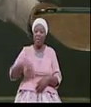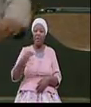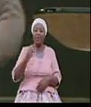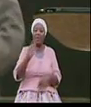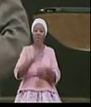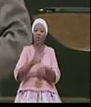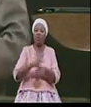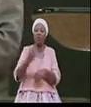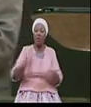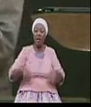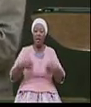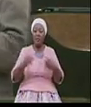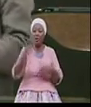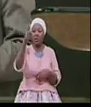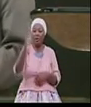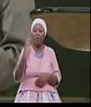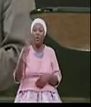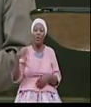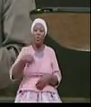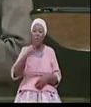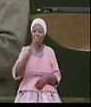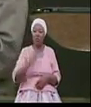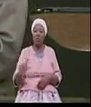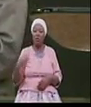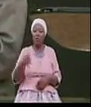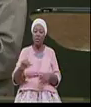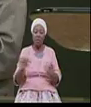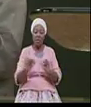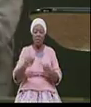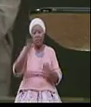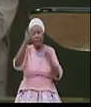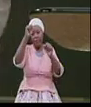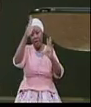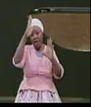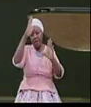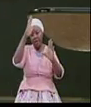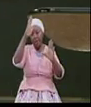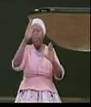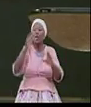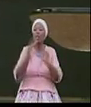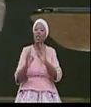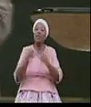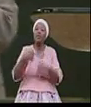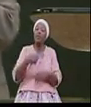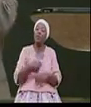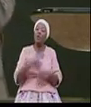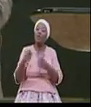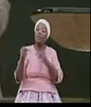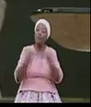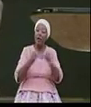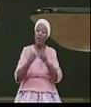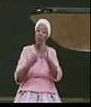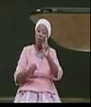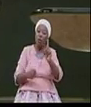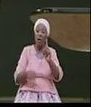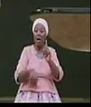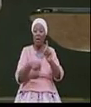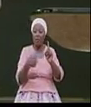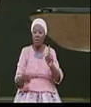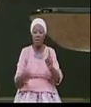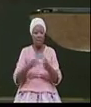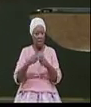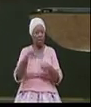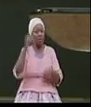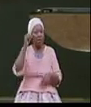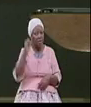church of the living God, were children of the same father. If we fight one another,